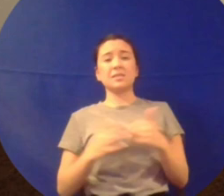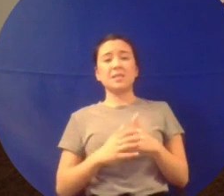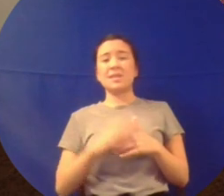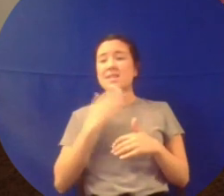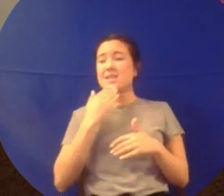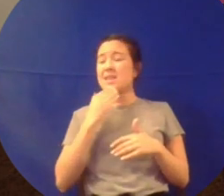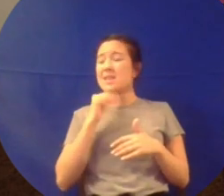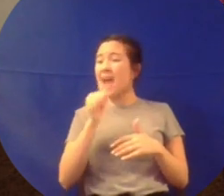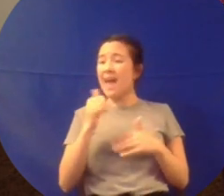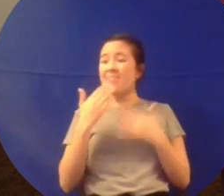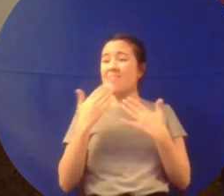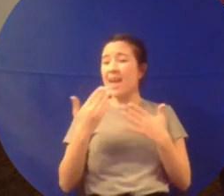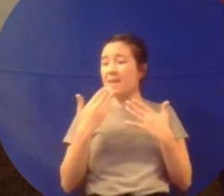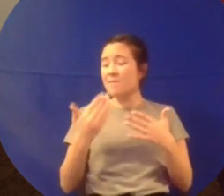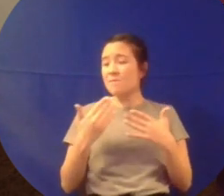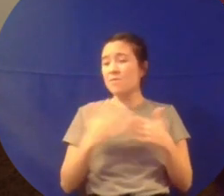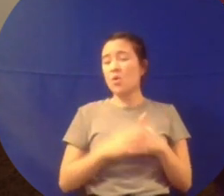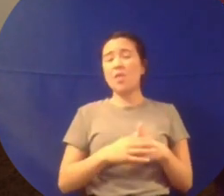ingratitude,